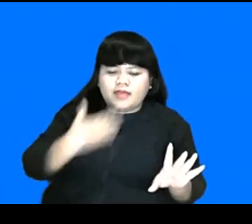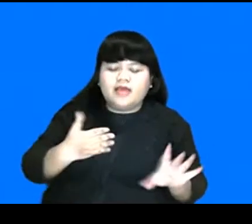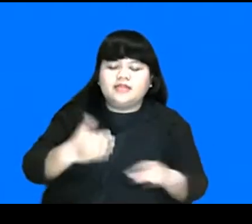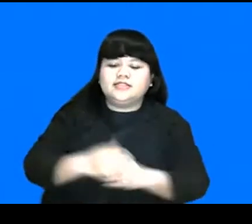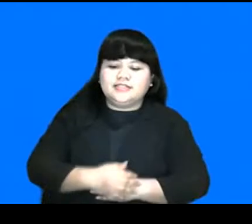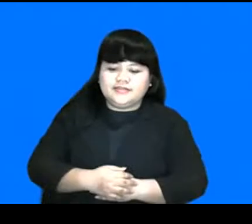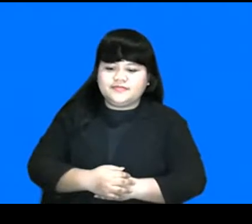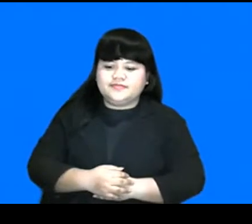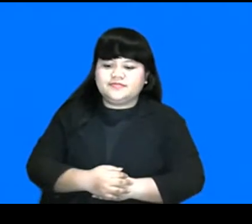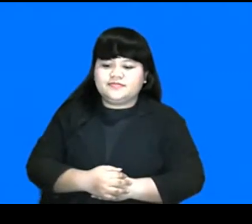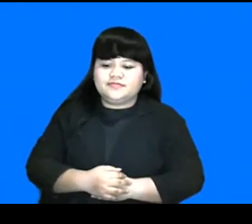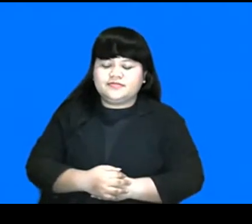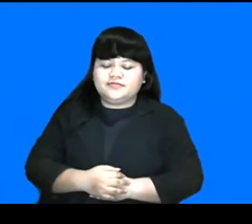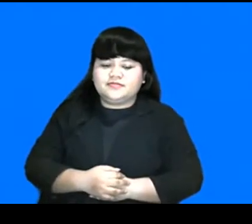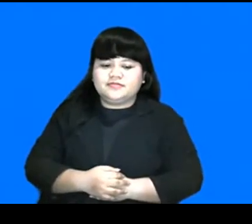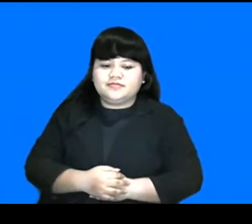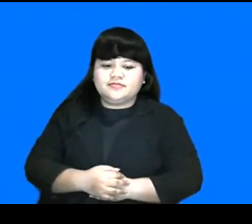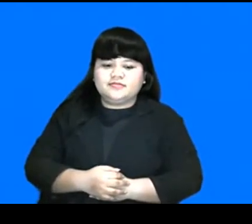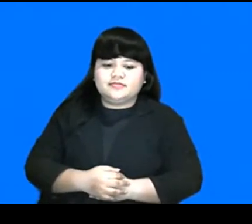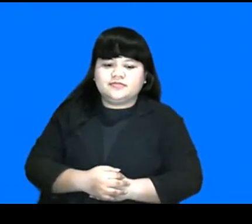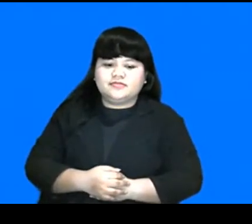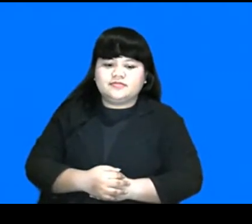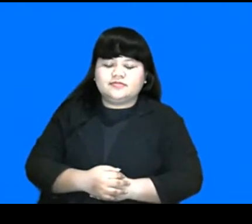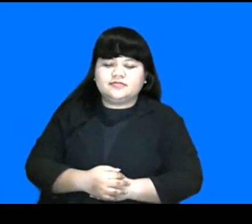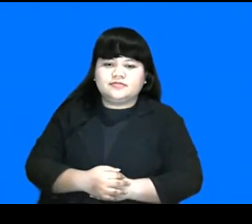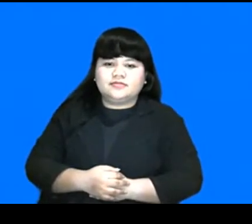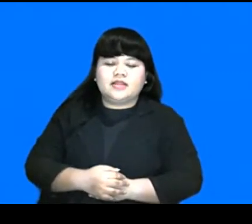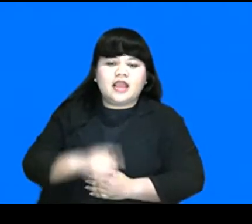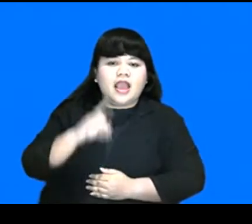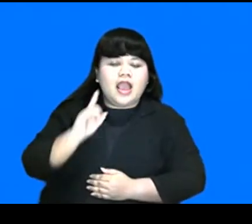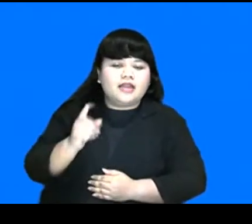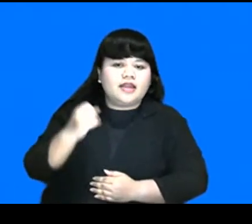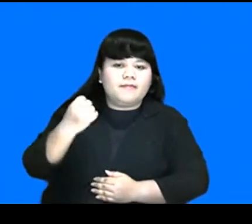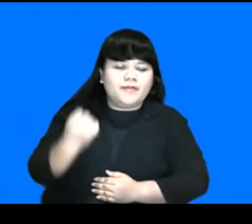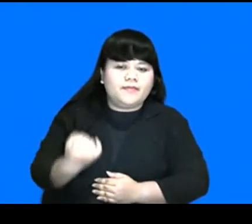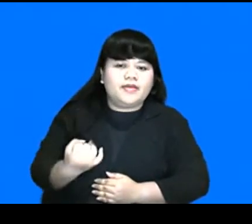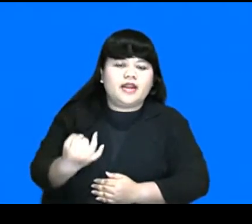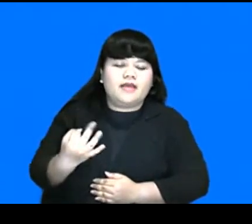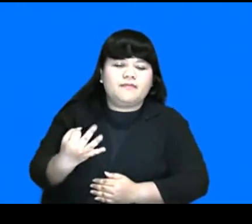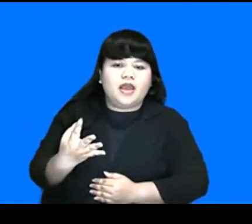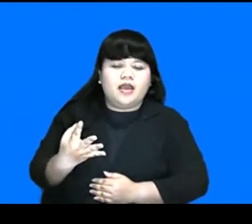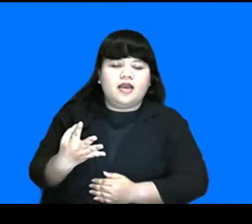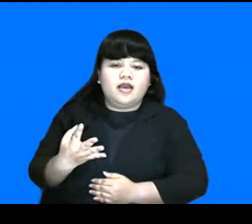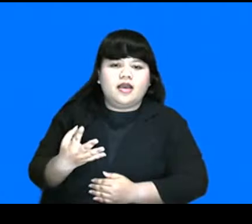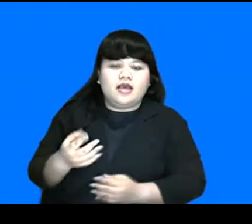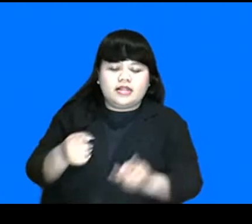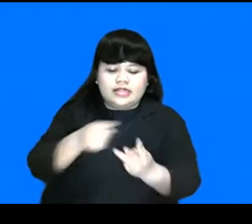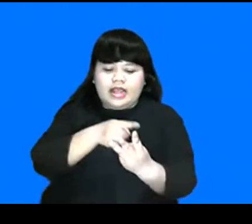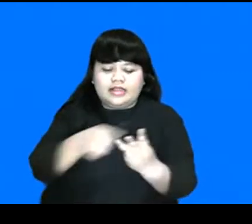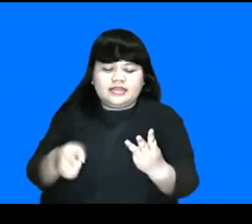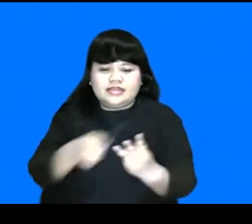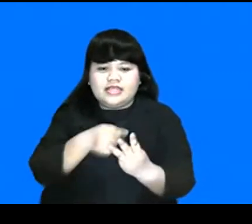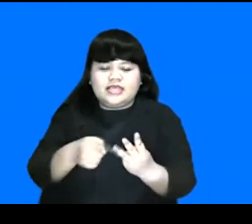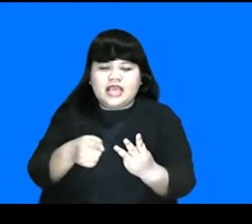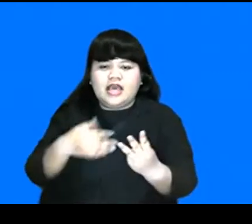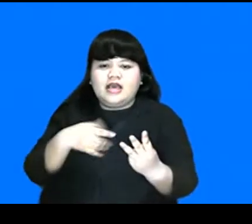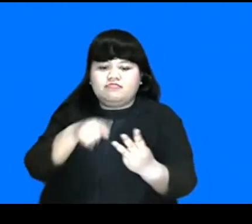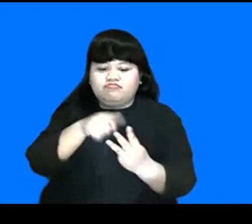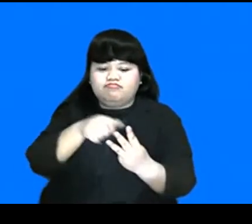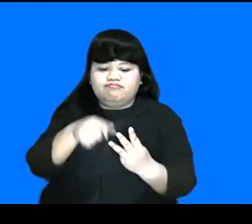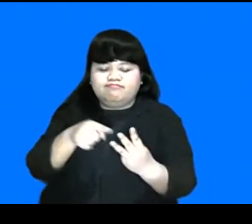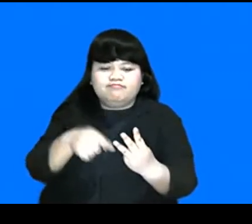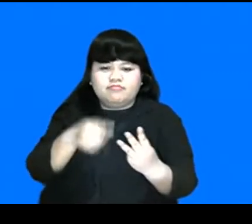So taking forward from him to start with, that 3 points I would like to make. So one is about this, the